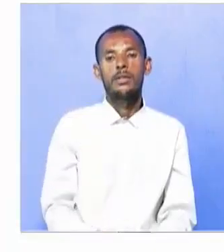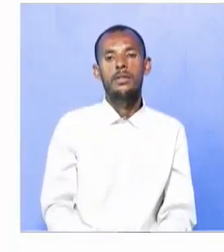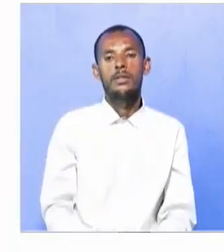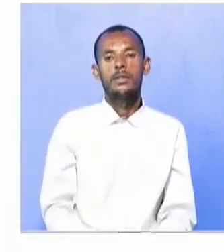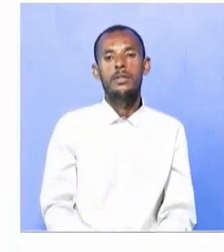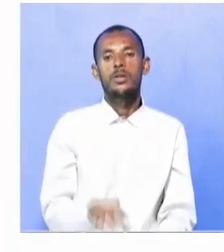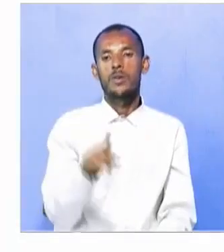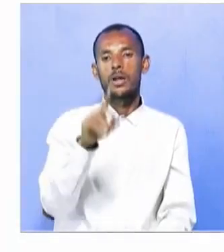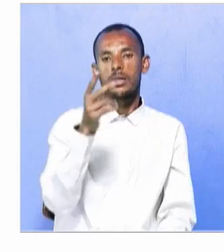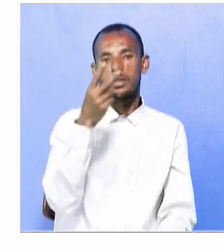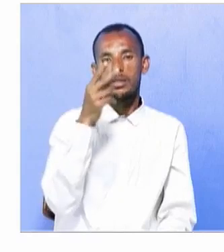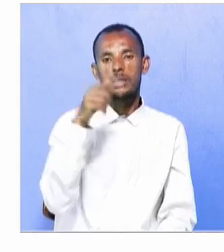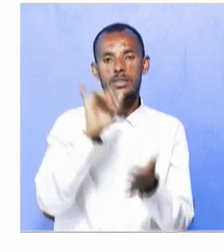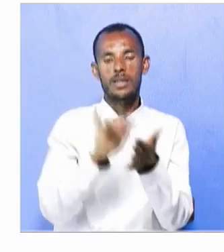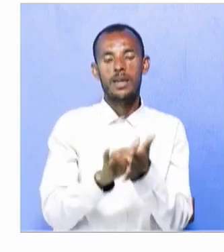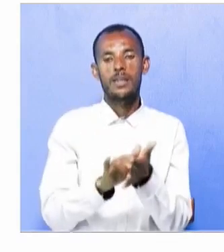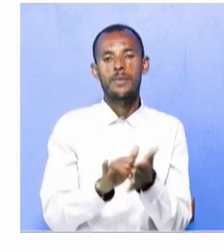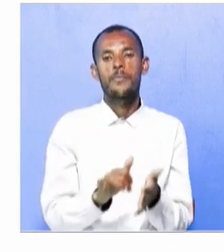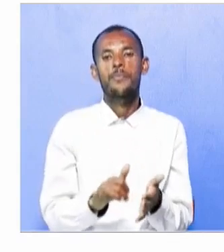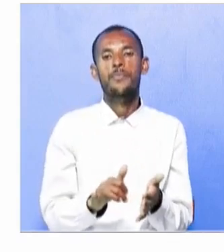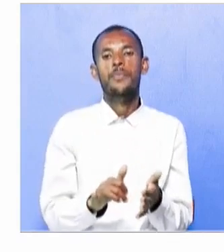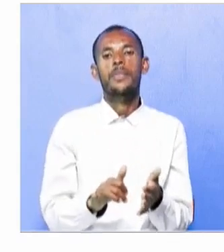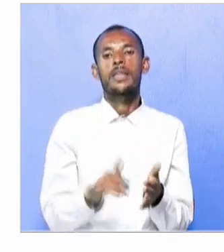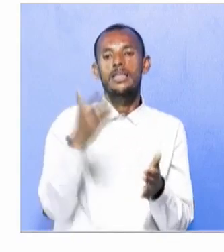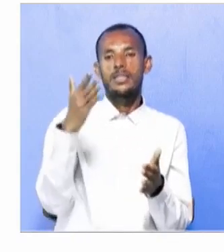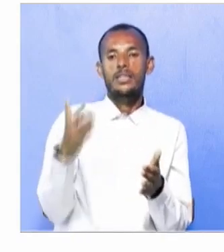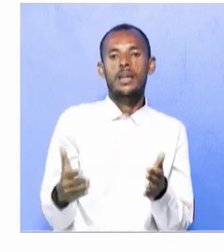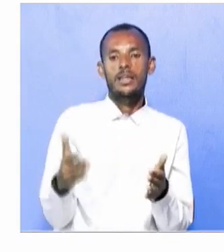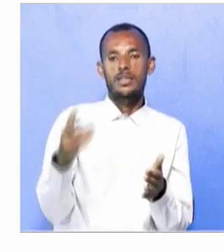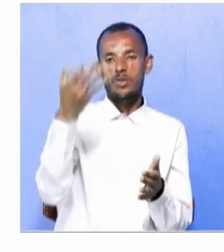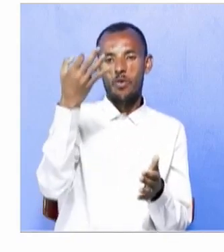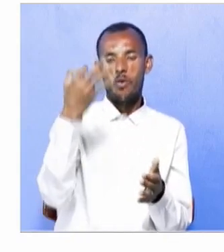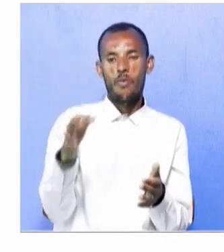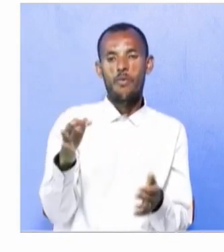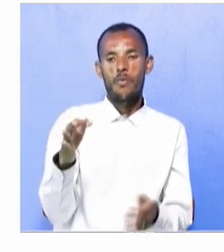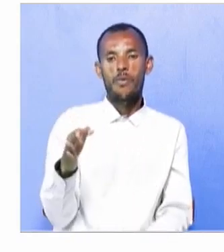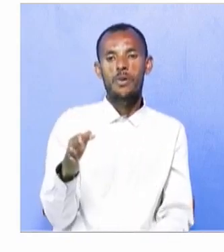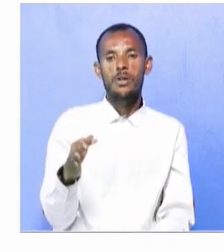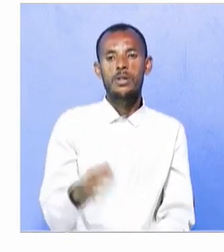you can say that, therefore, the sides of